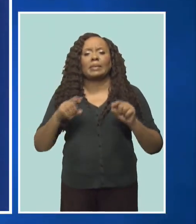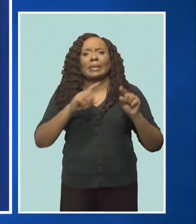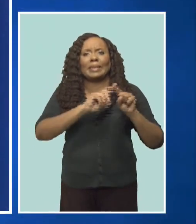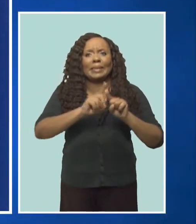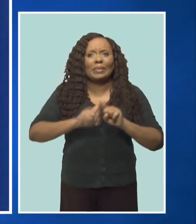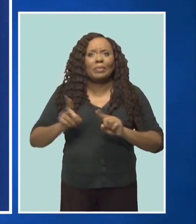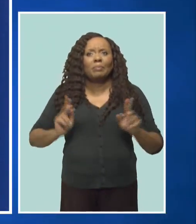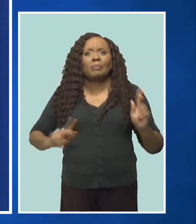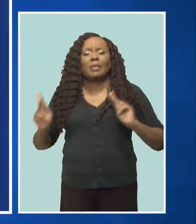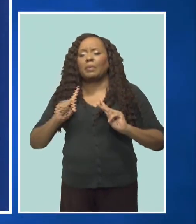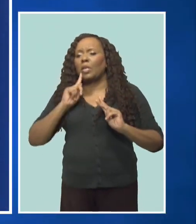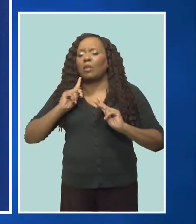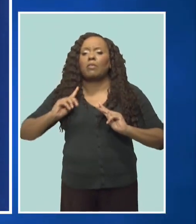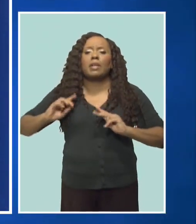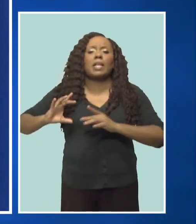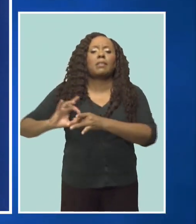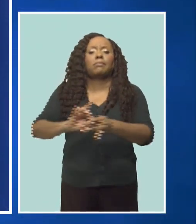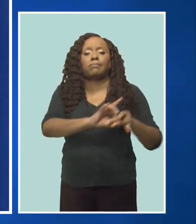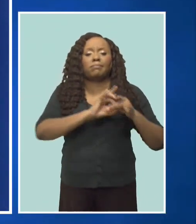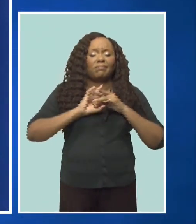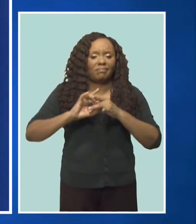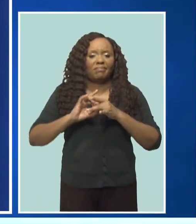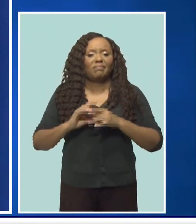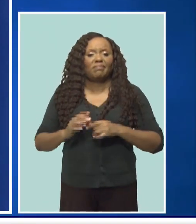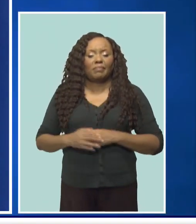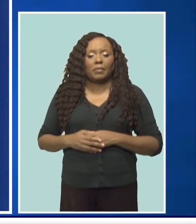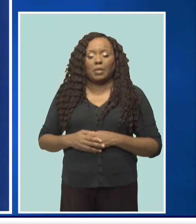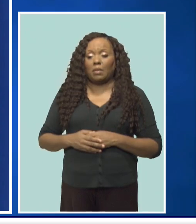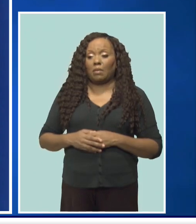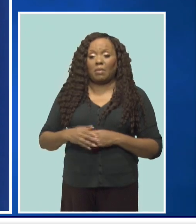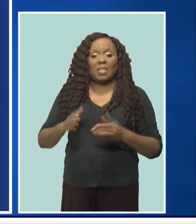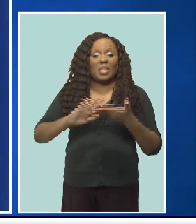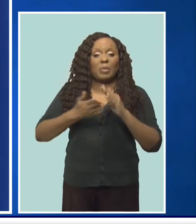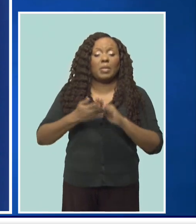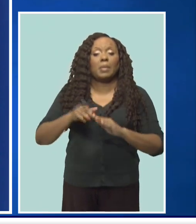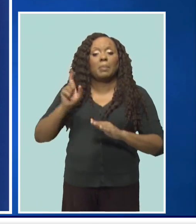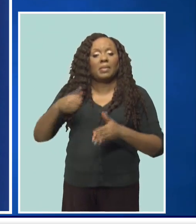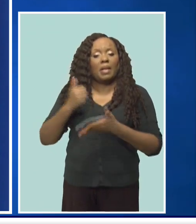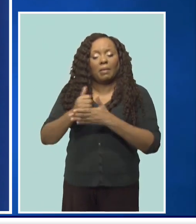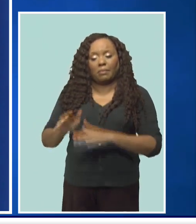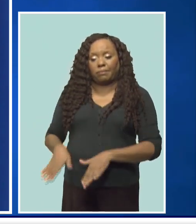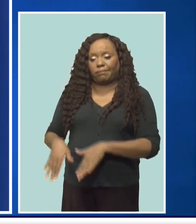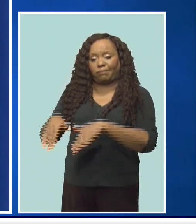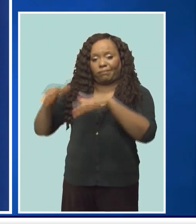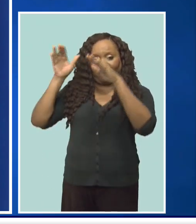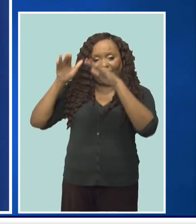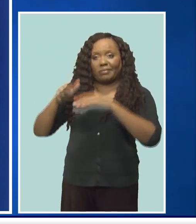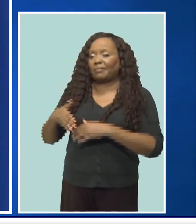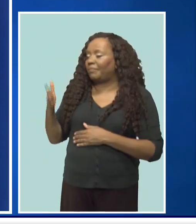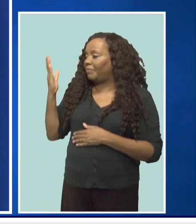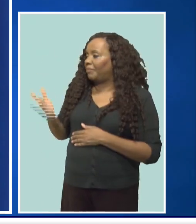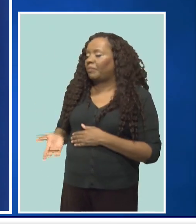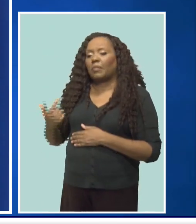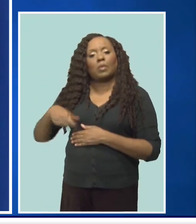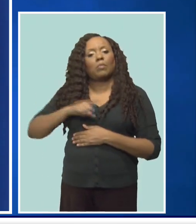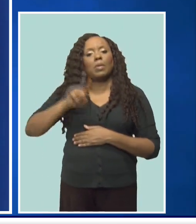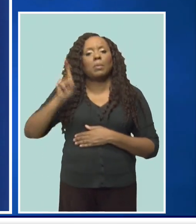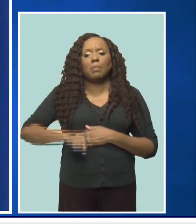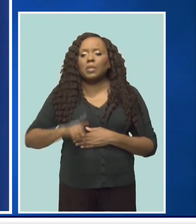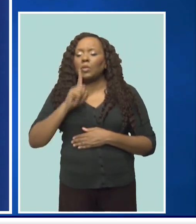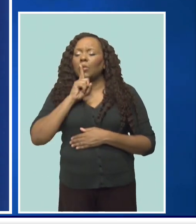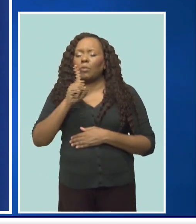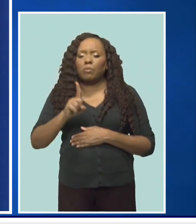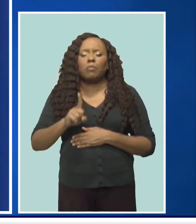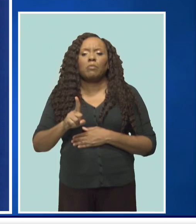return to that community spirit characterized by positive intervention, discussion, common bonds, and